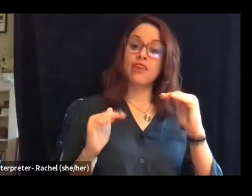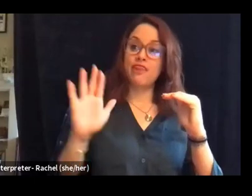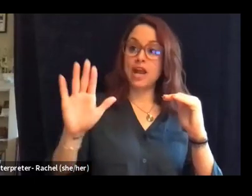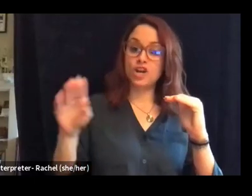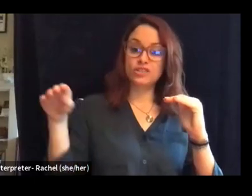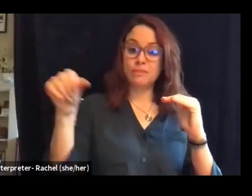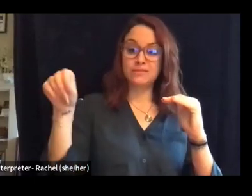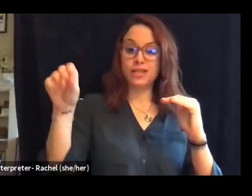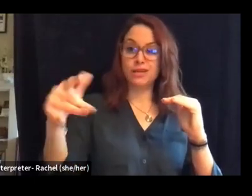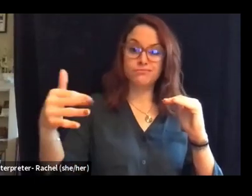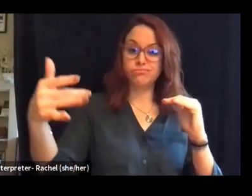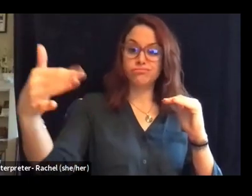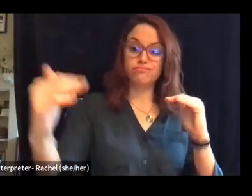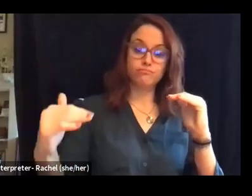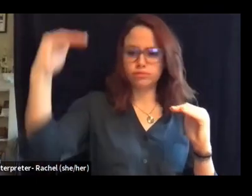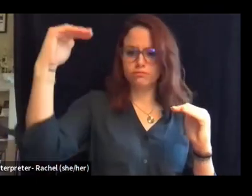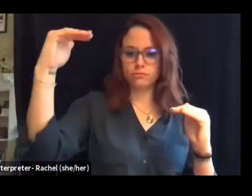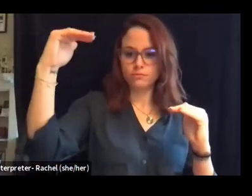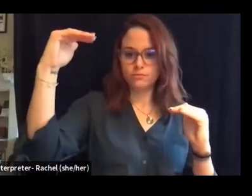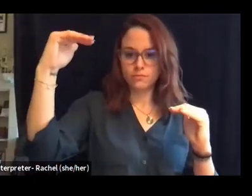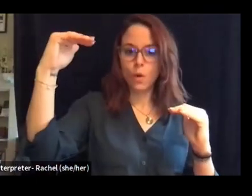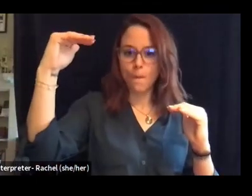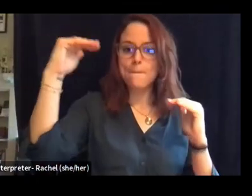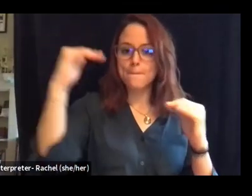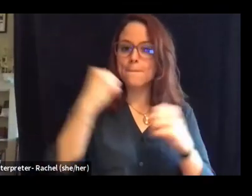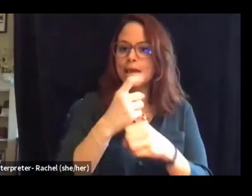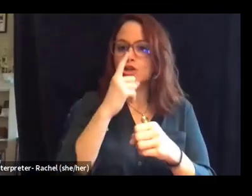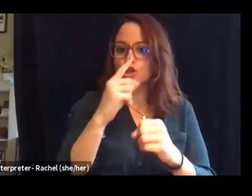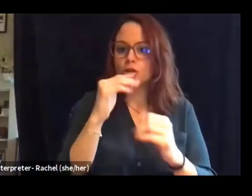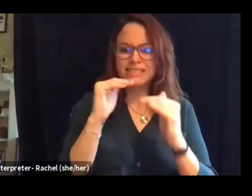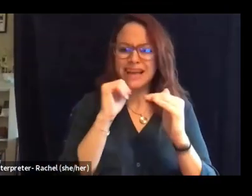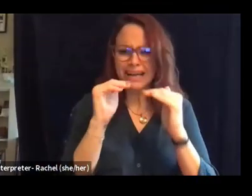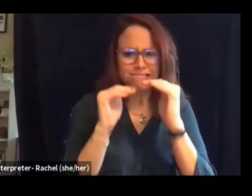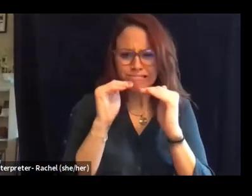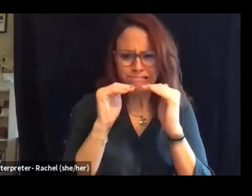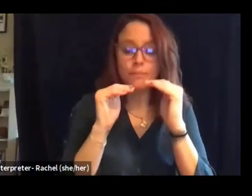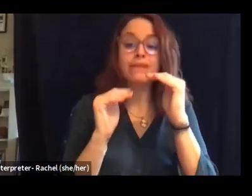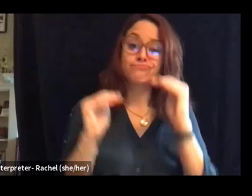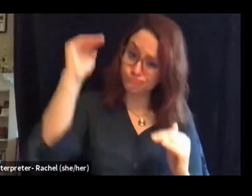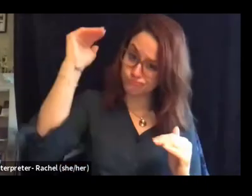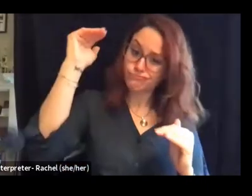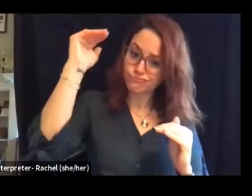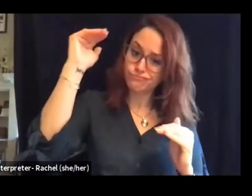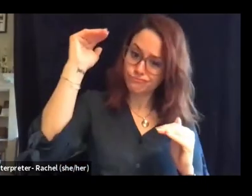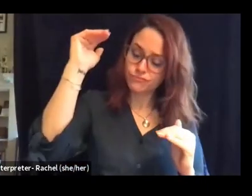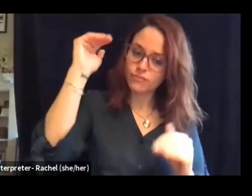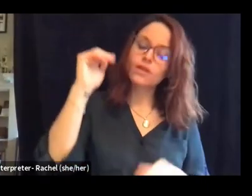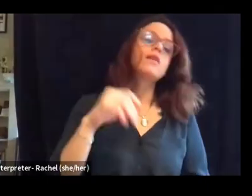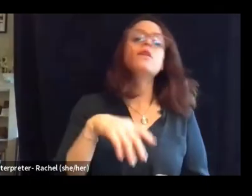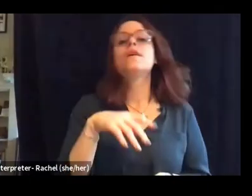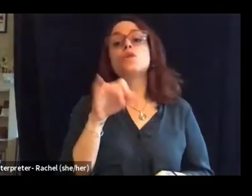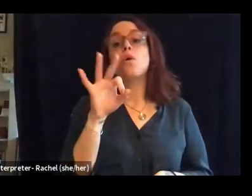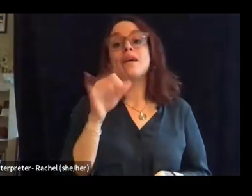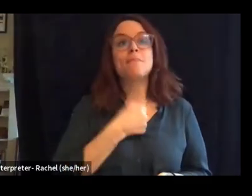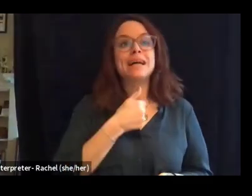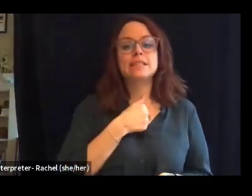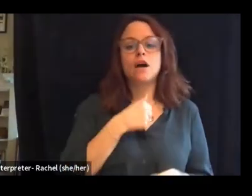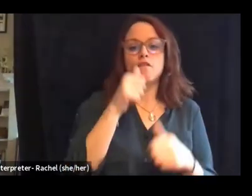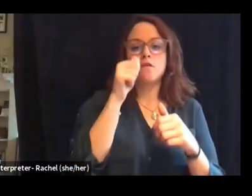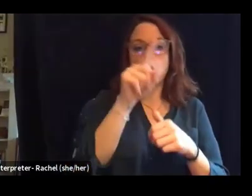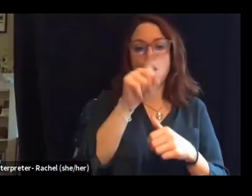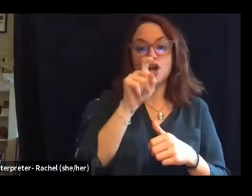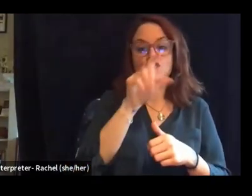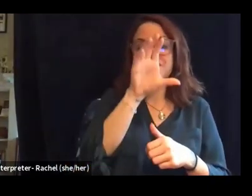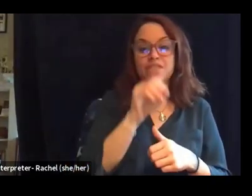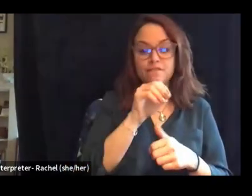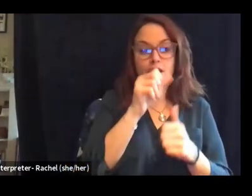a great plan. And it looks good. If I was paying $150 per customer and getting